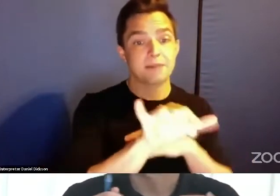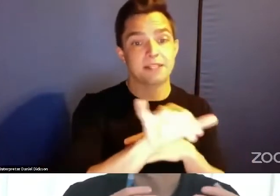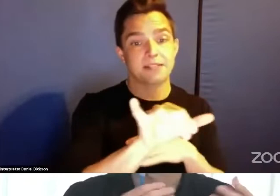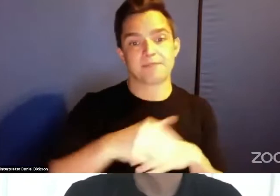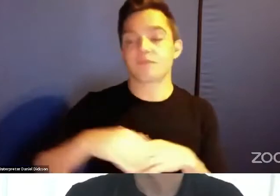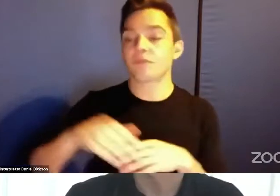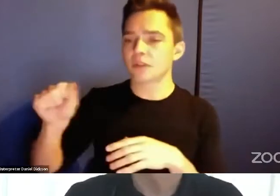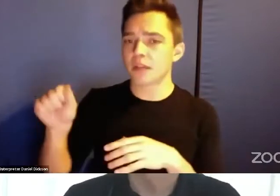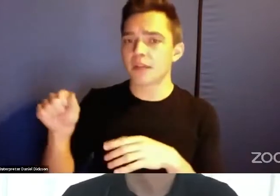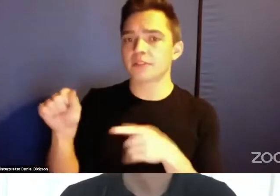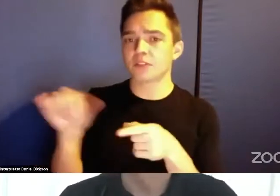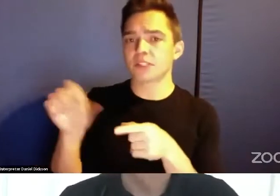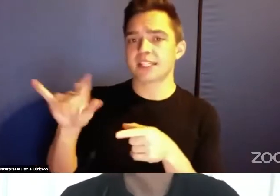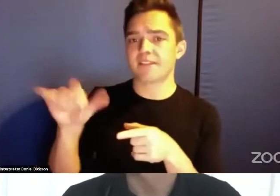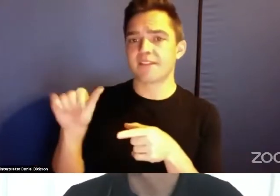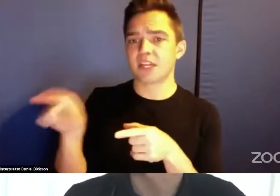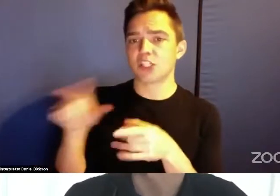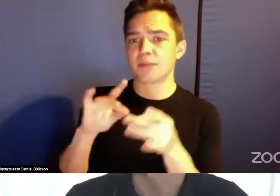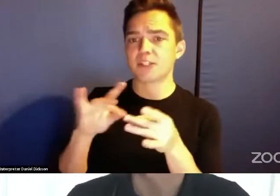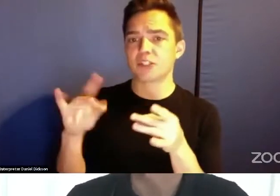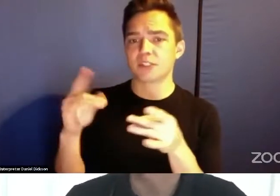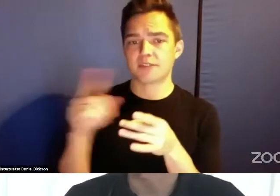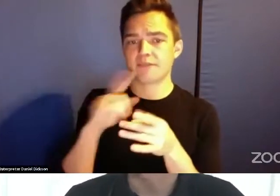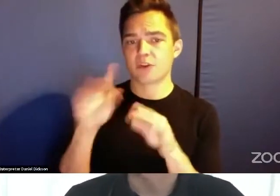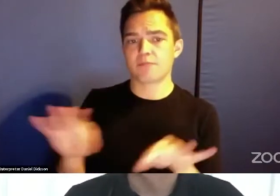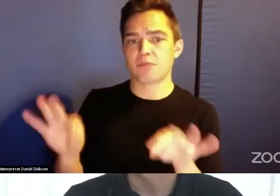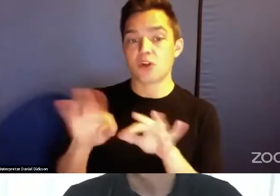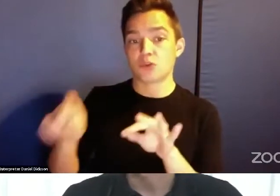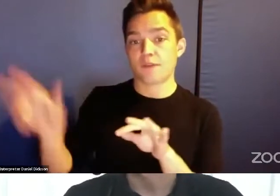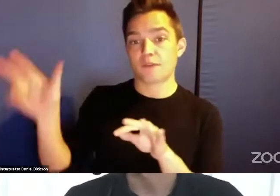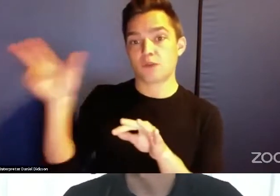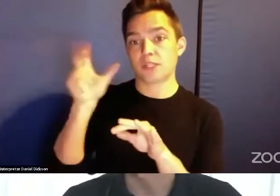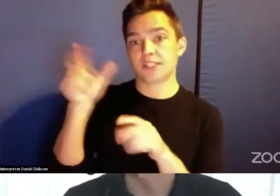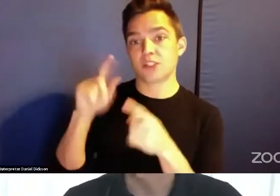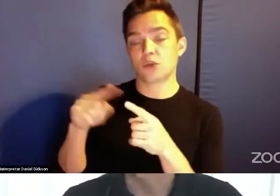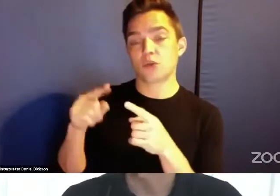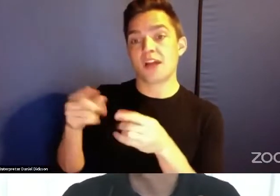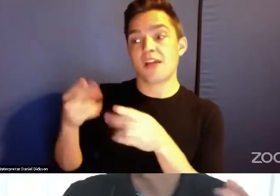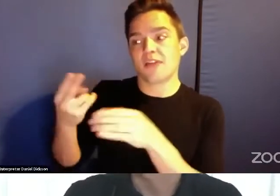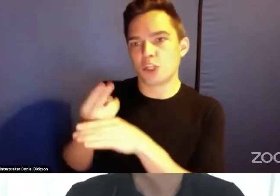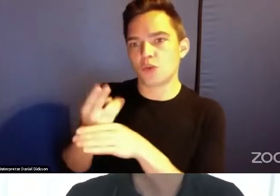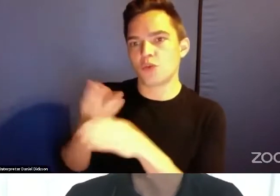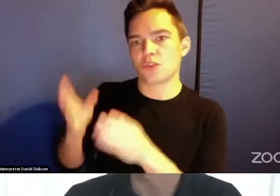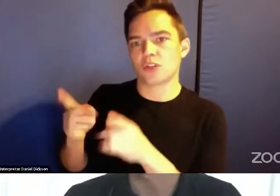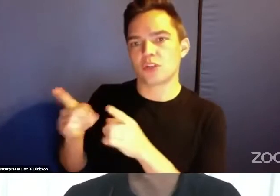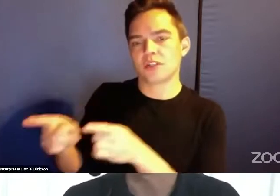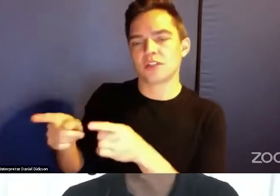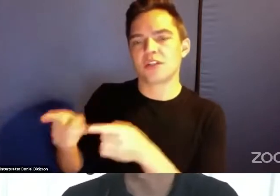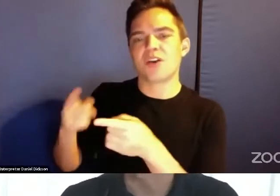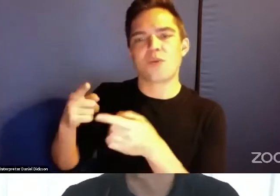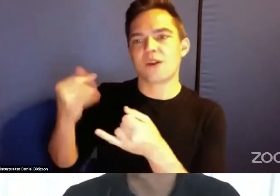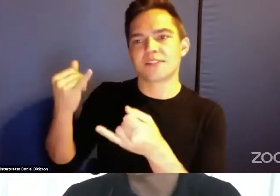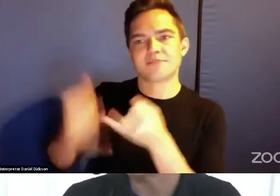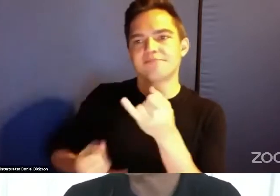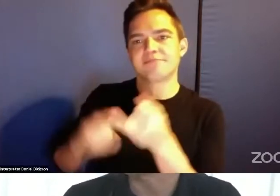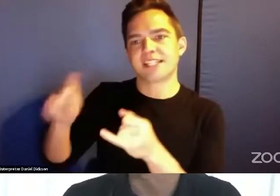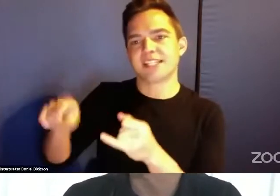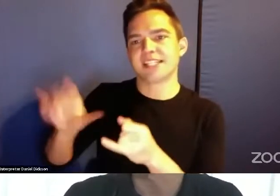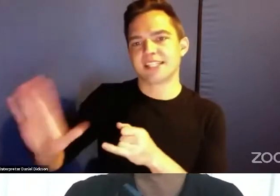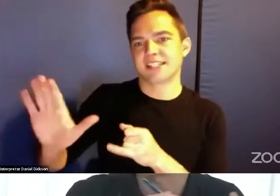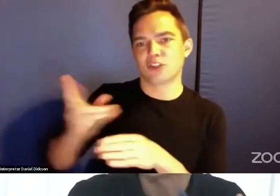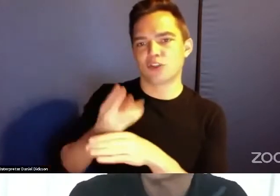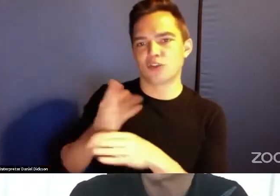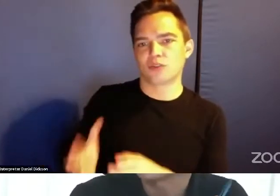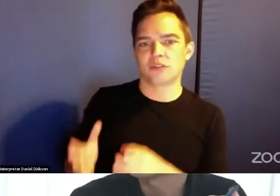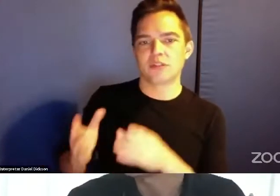You have to listen to the end user. What's the need of the end users? And they do that with the new project. They did that also with the